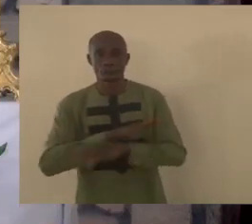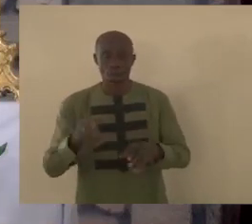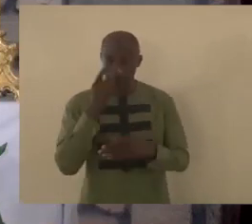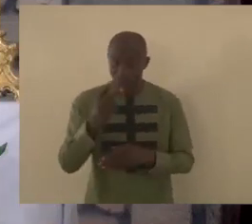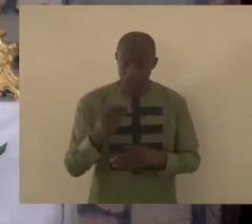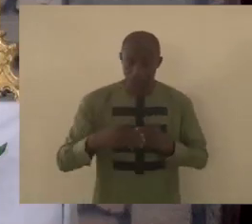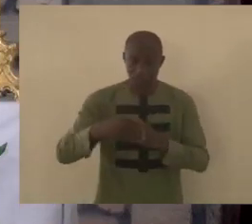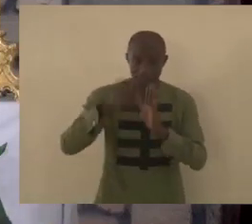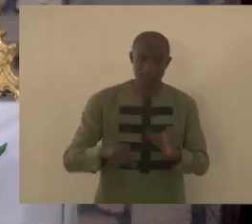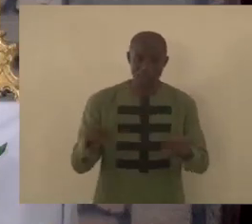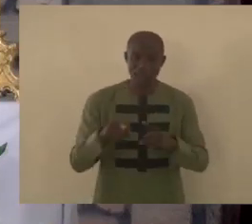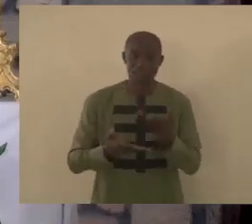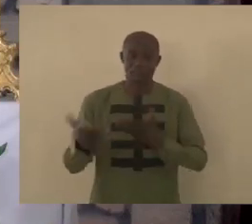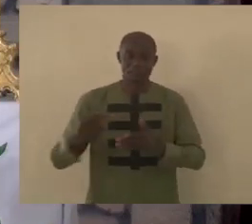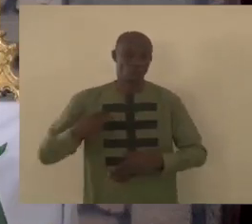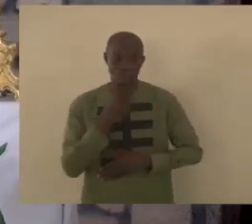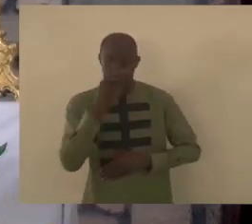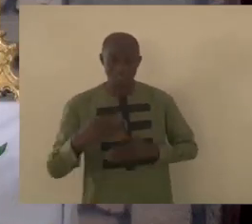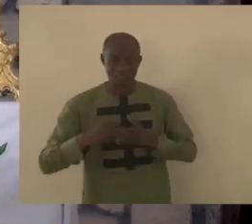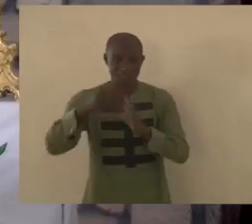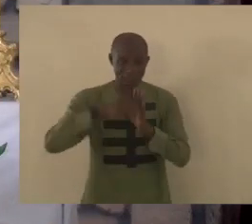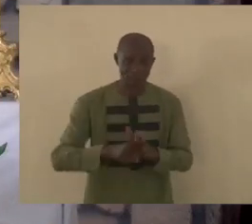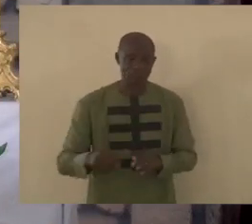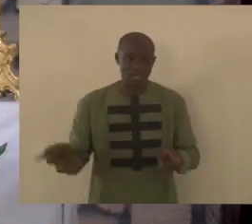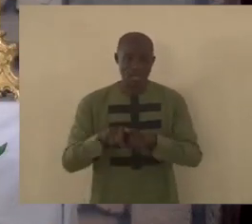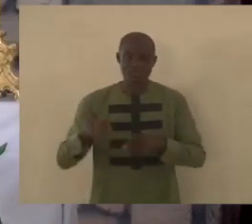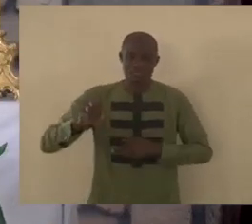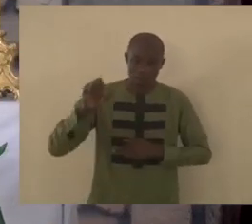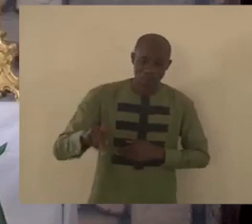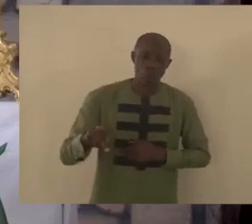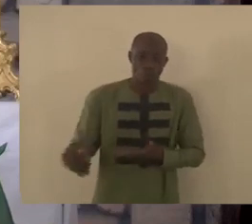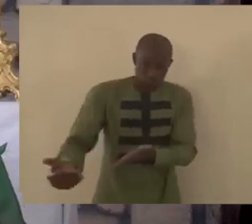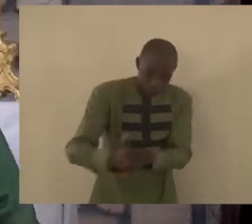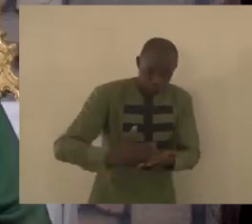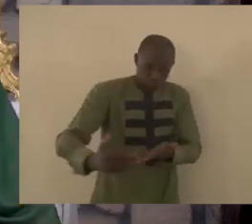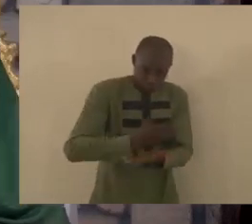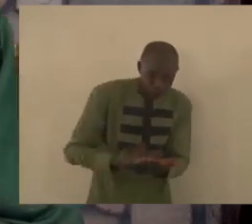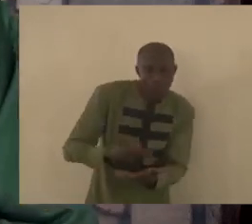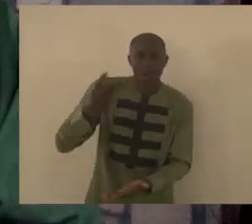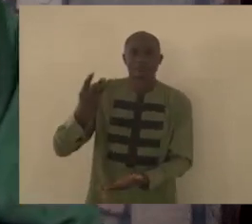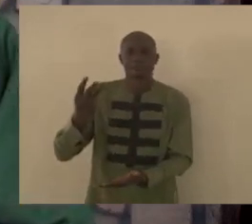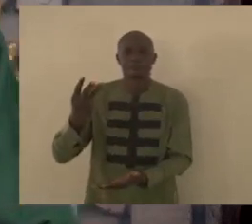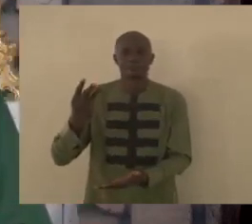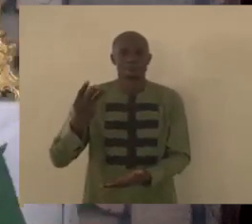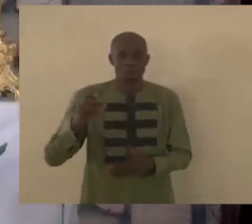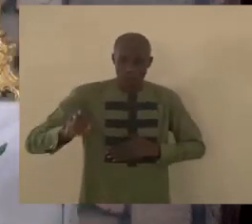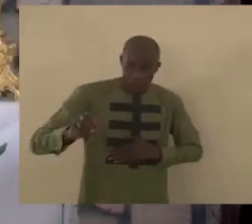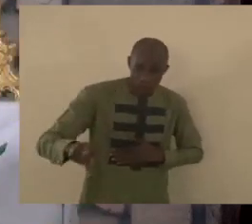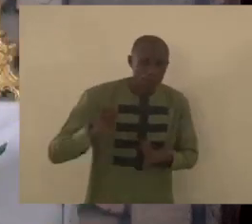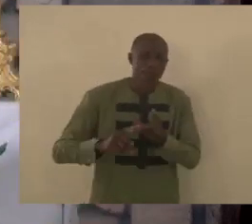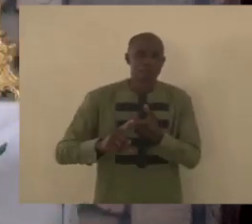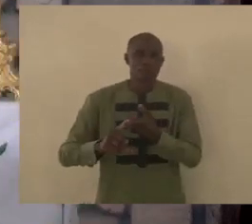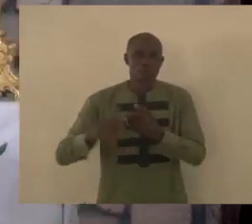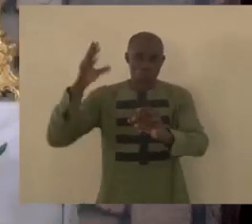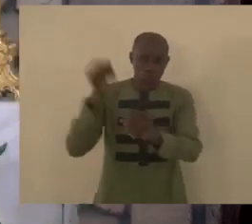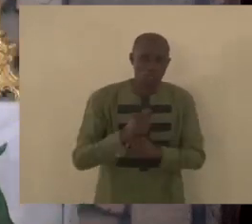see leadership as service. Rather, we see leadership as an opportunity to amass wealth.